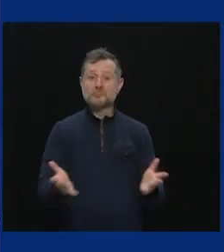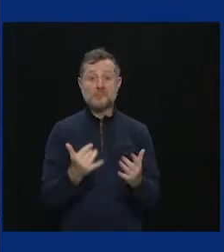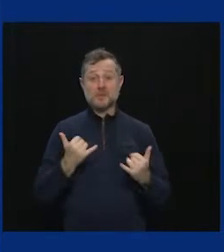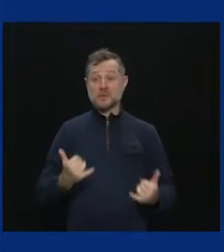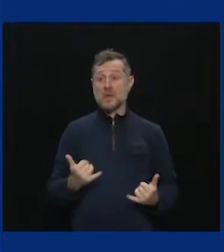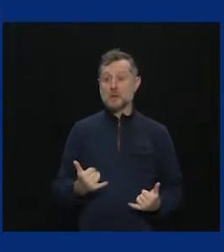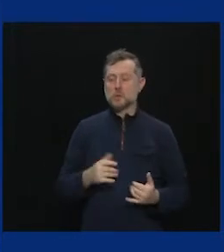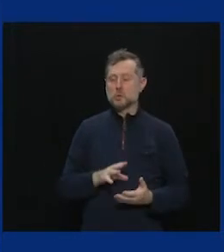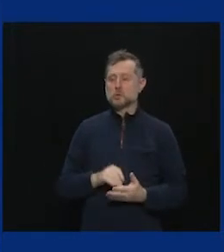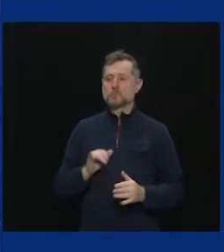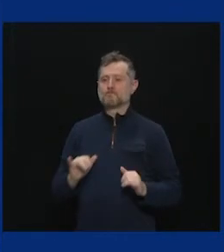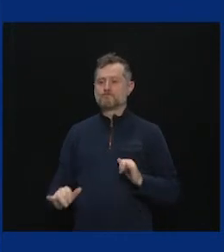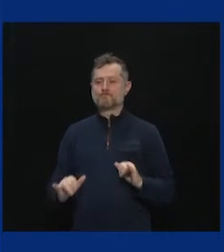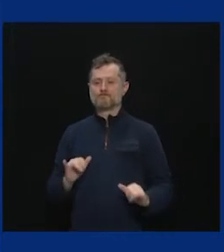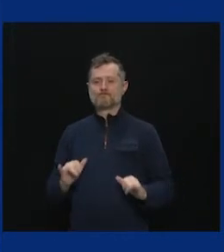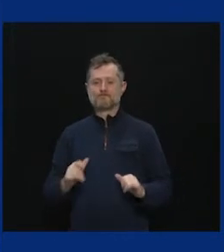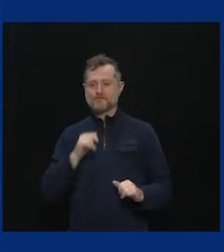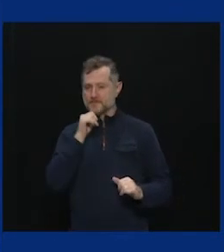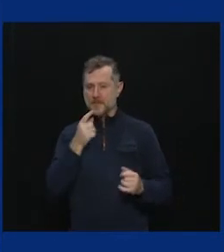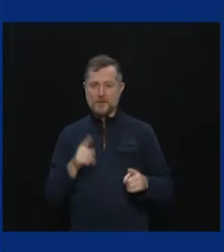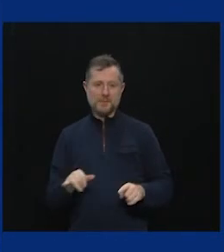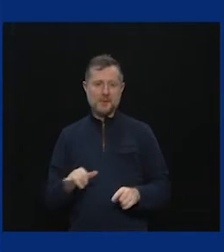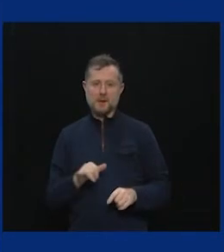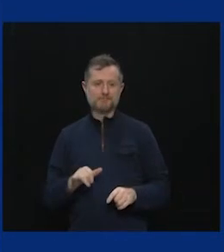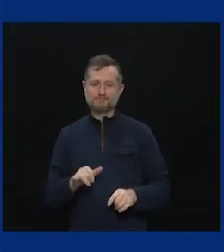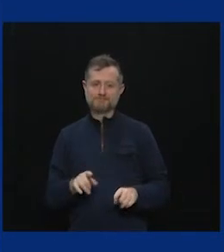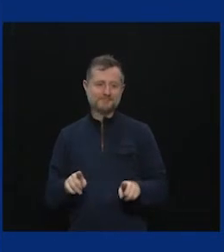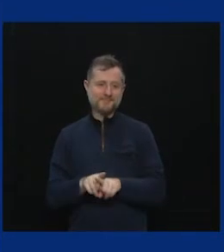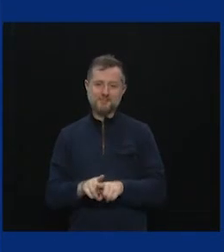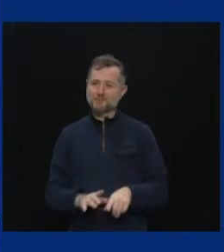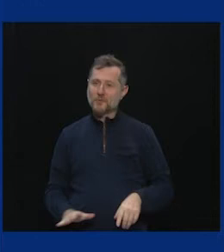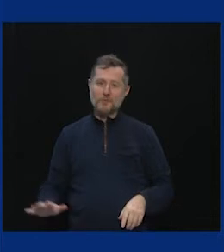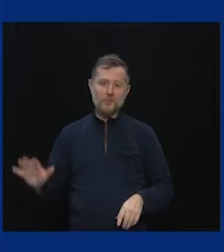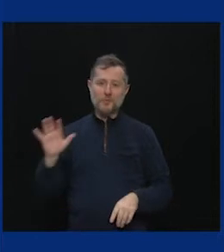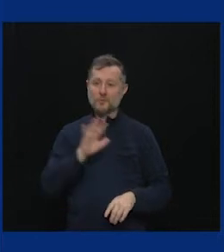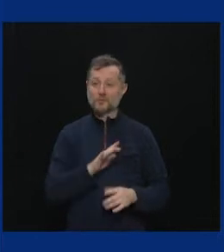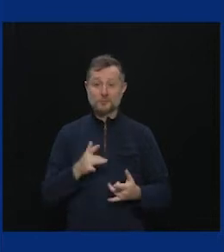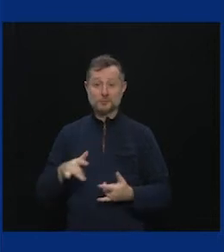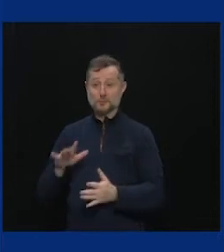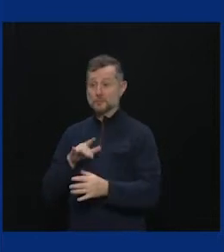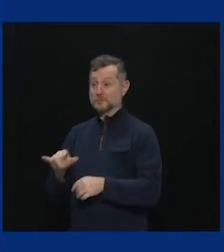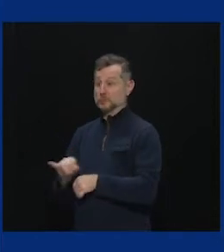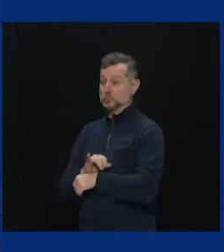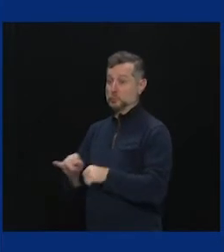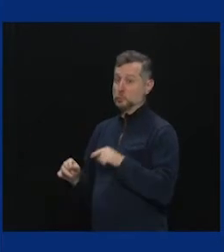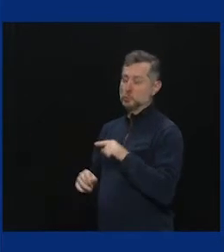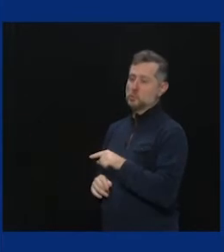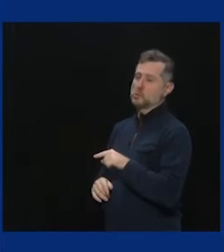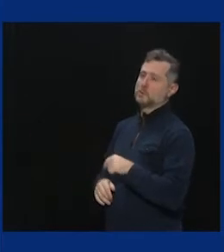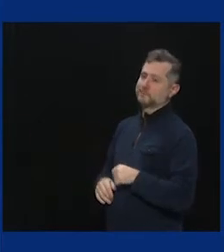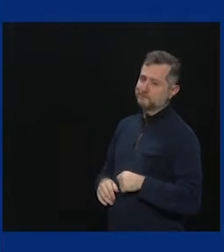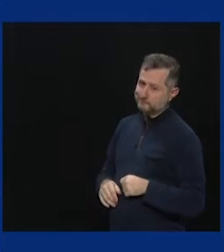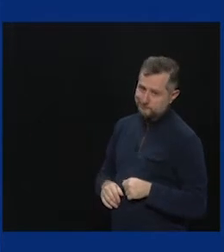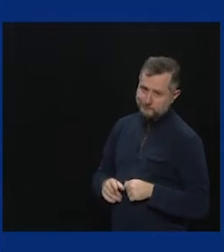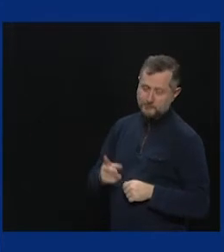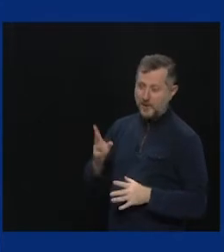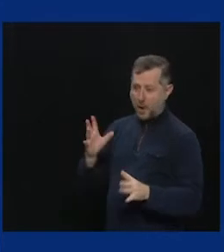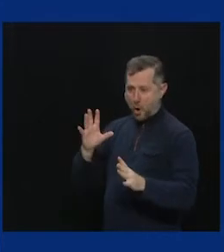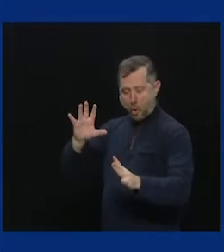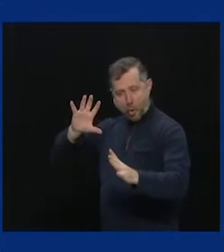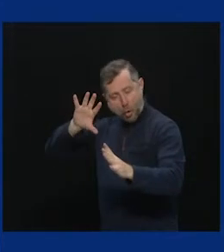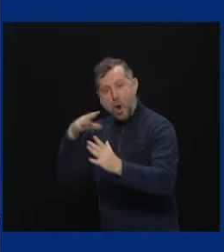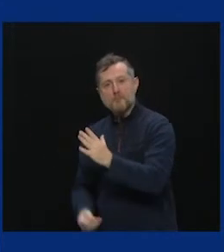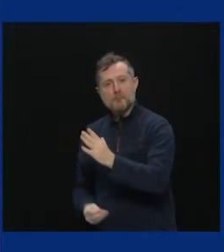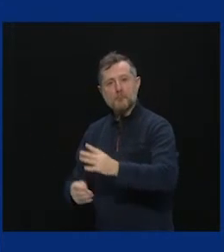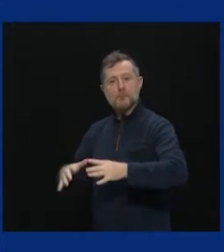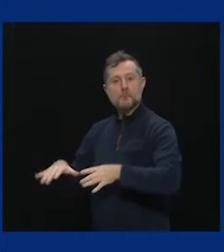either. Not everywhere. Not in the tourism industry. Because we were missing the millions of people from